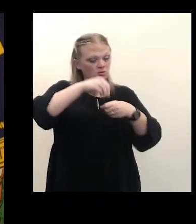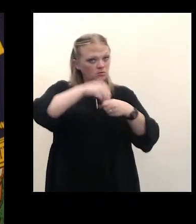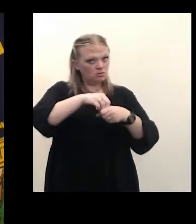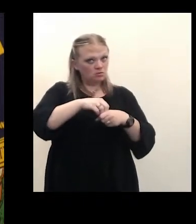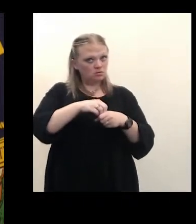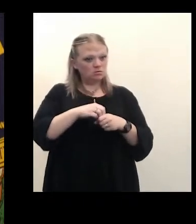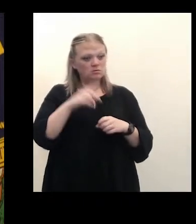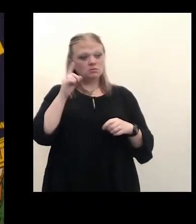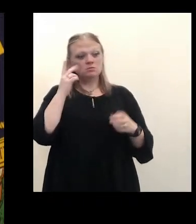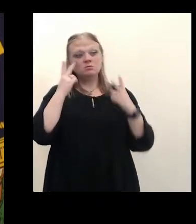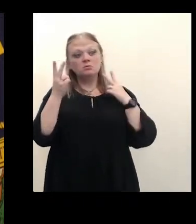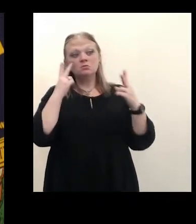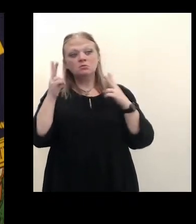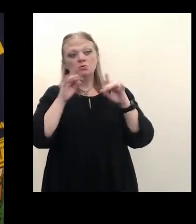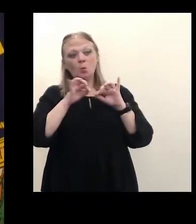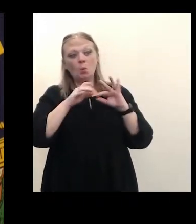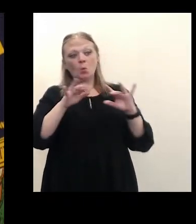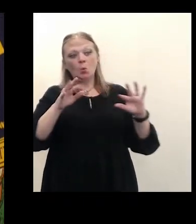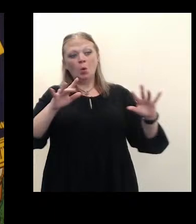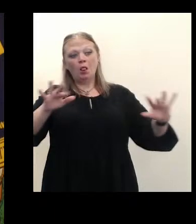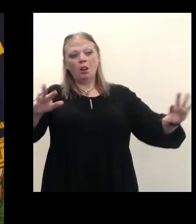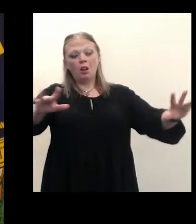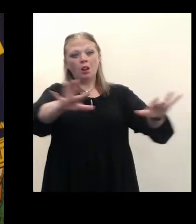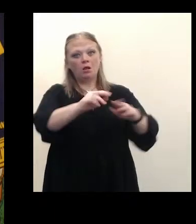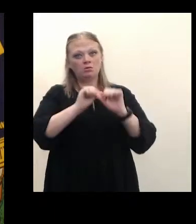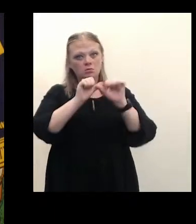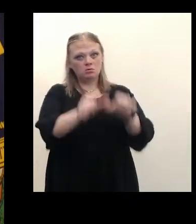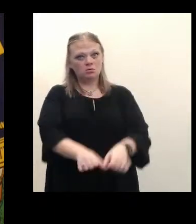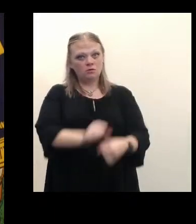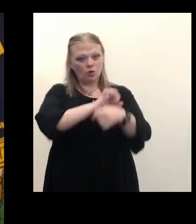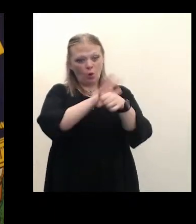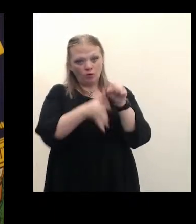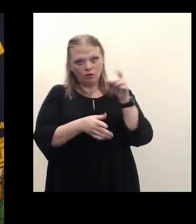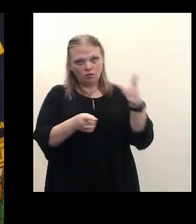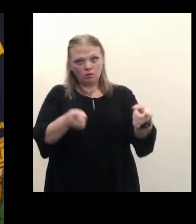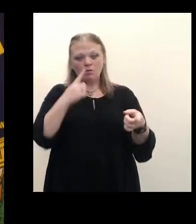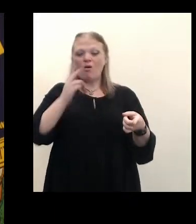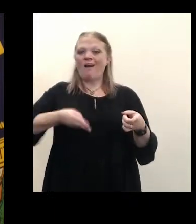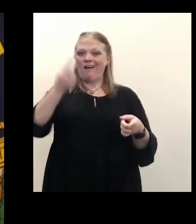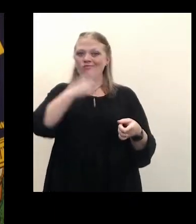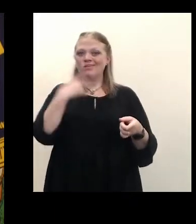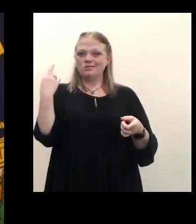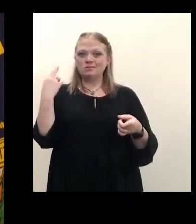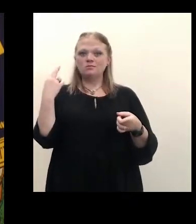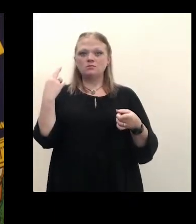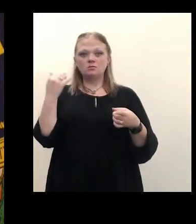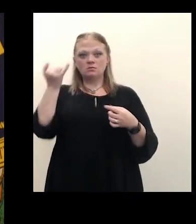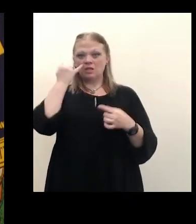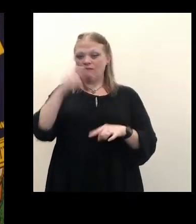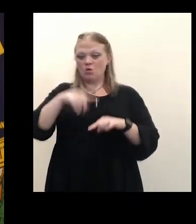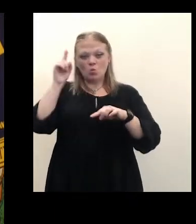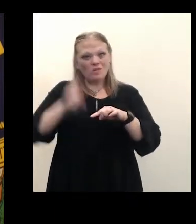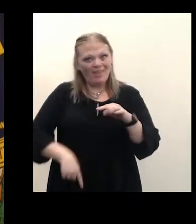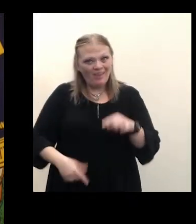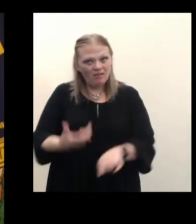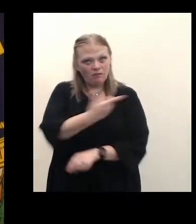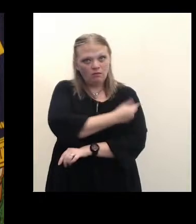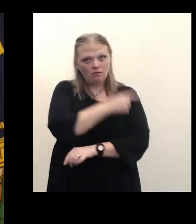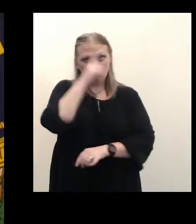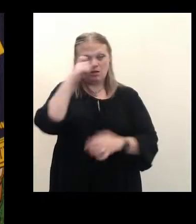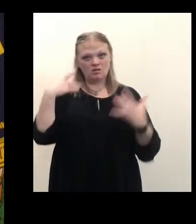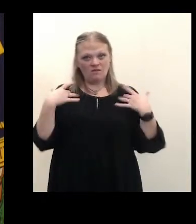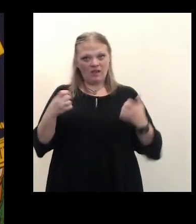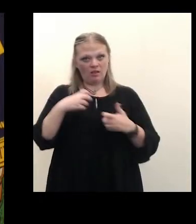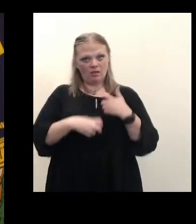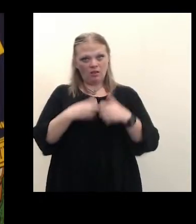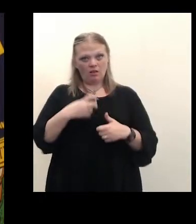a continued spread of COVID-19 in our community, you are at high risk. If you cannot get vaccinated due to underlying health condition, I feel